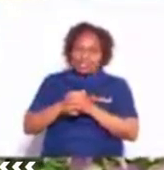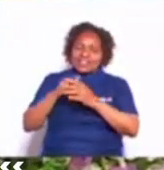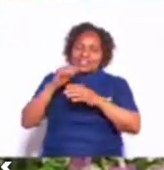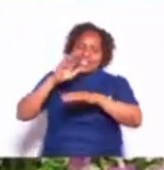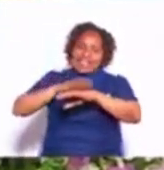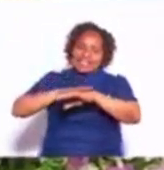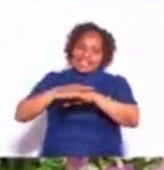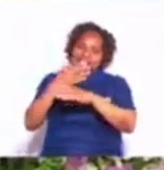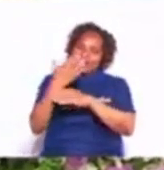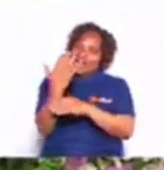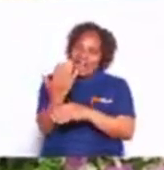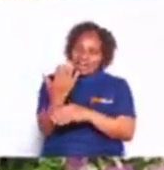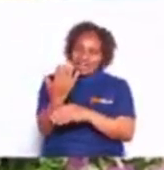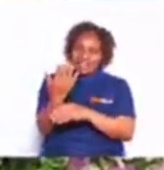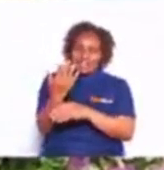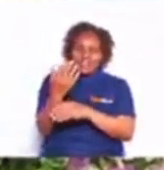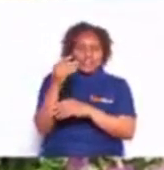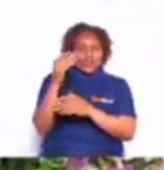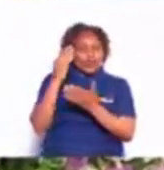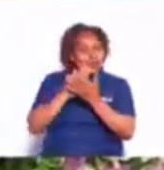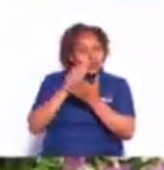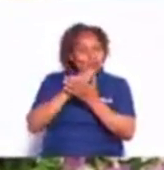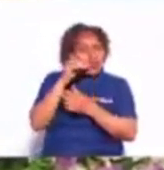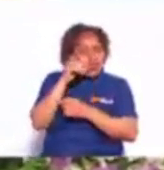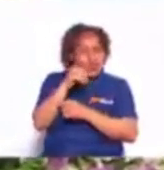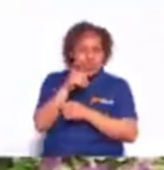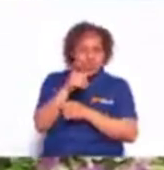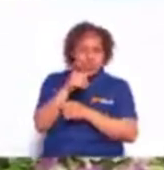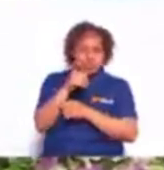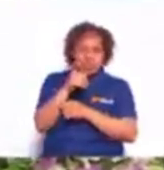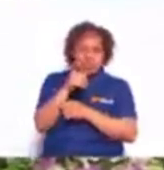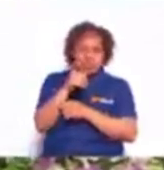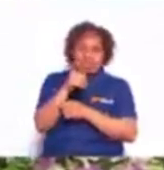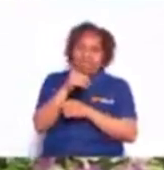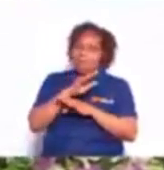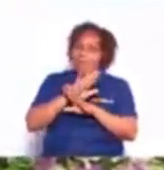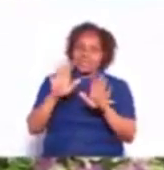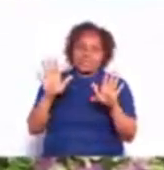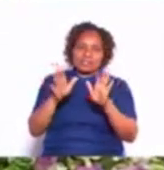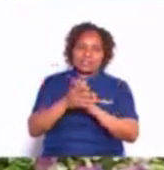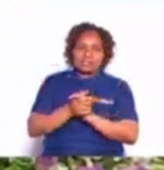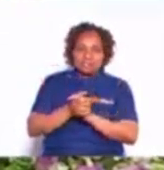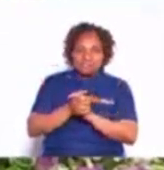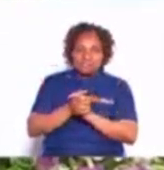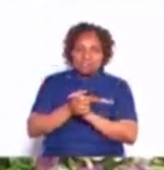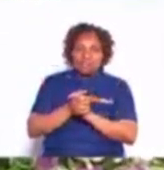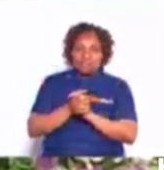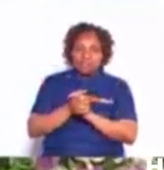hand. Is this you? That was it.